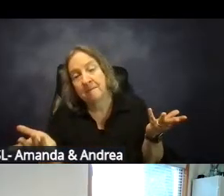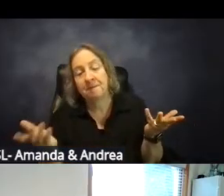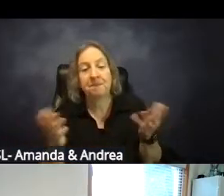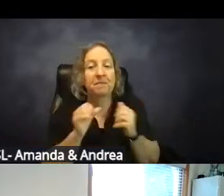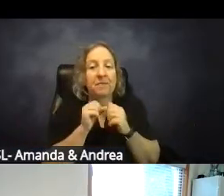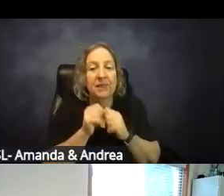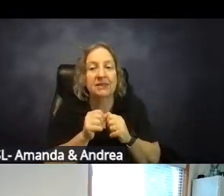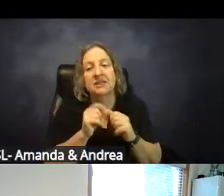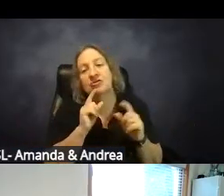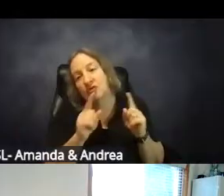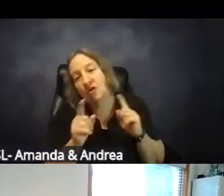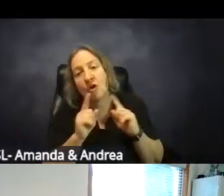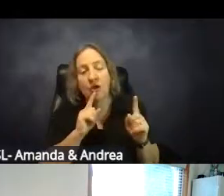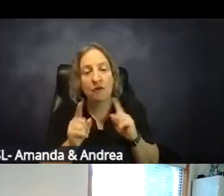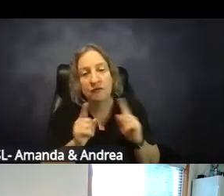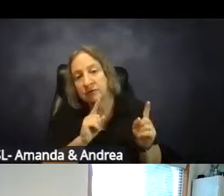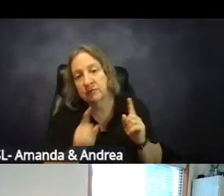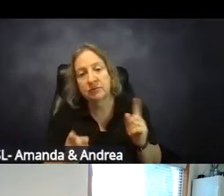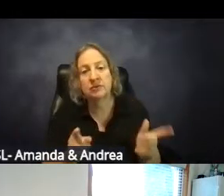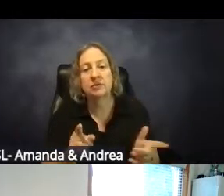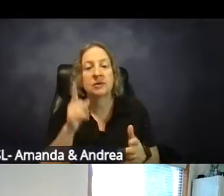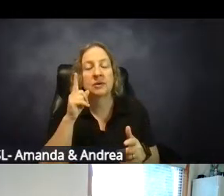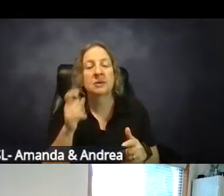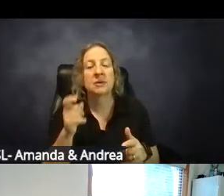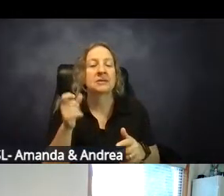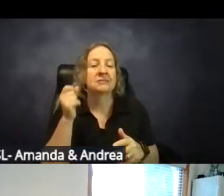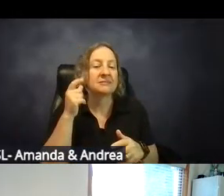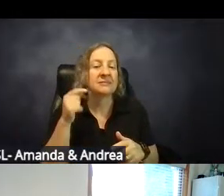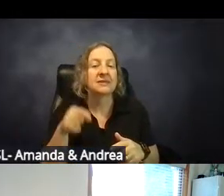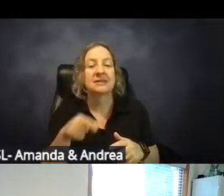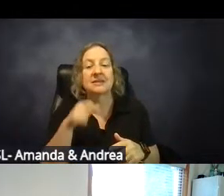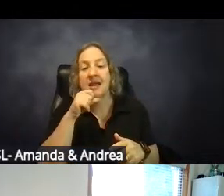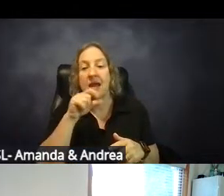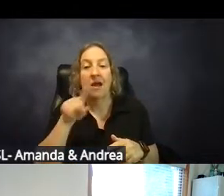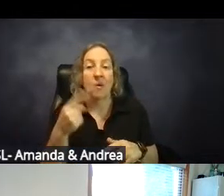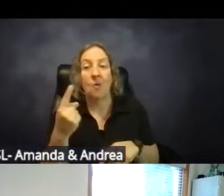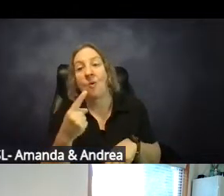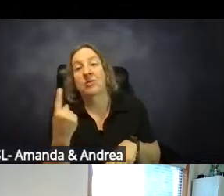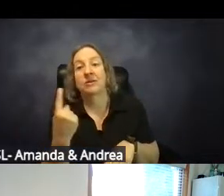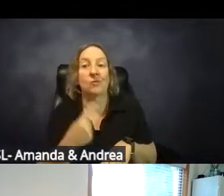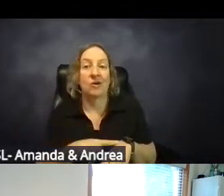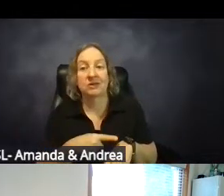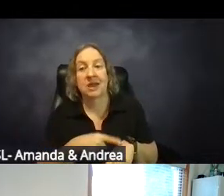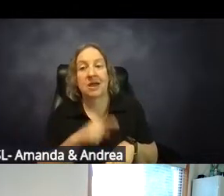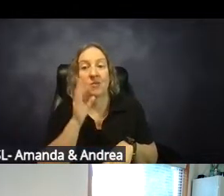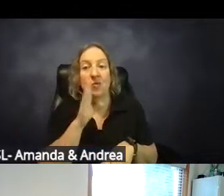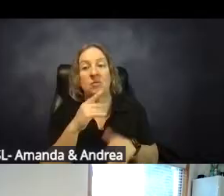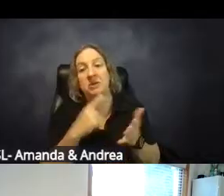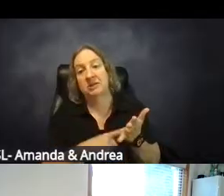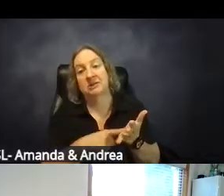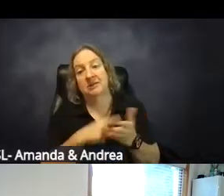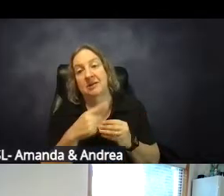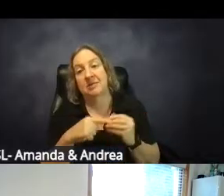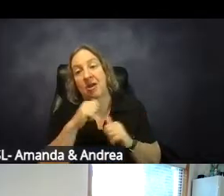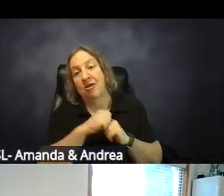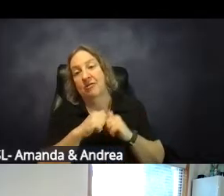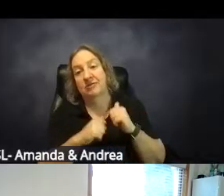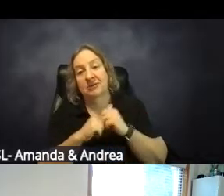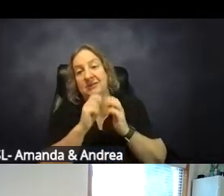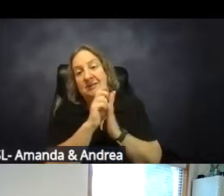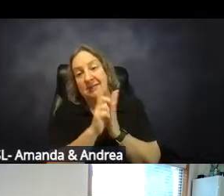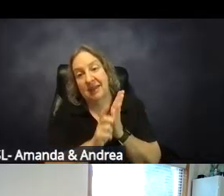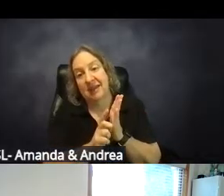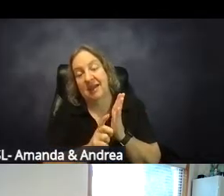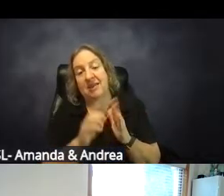continued conversation, because the other thing I will say is this is not the only time we are going to be talking about architectural design